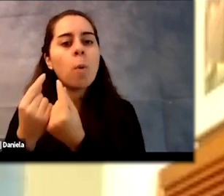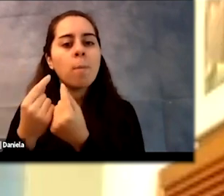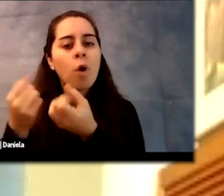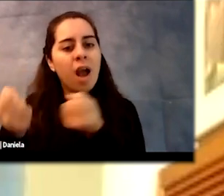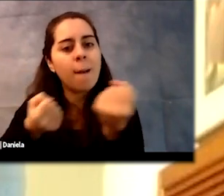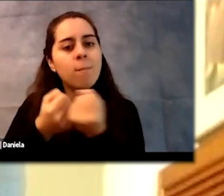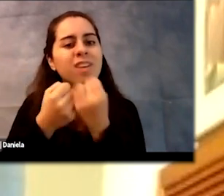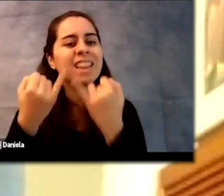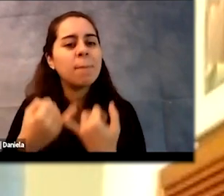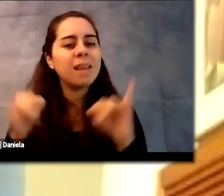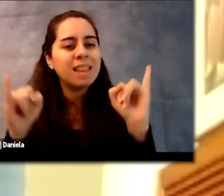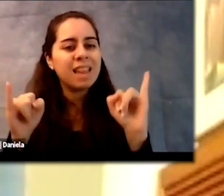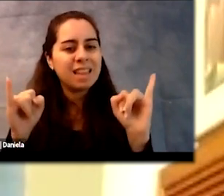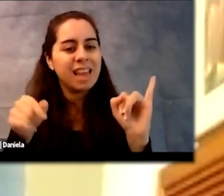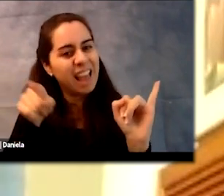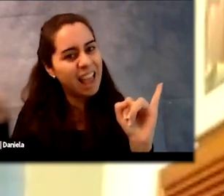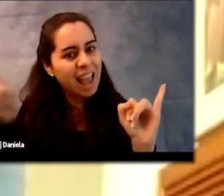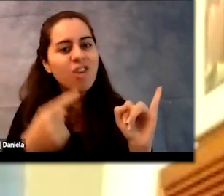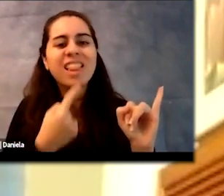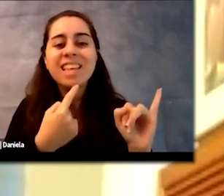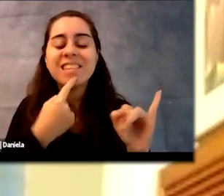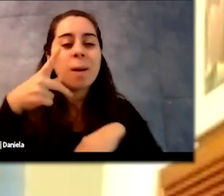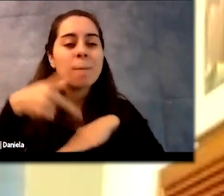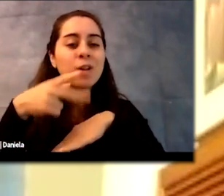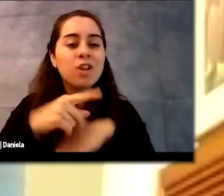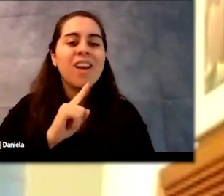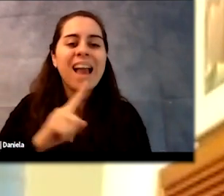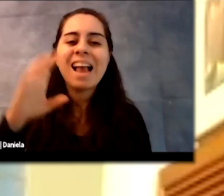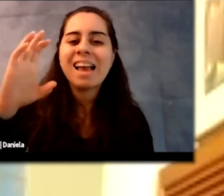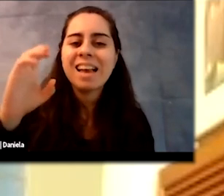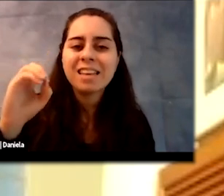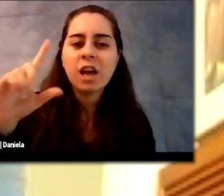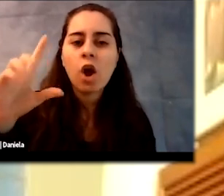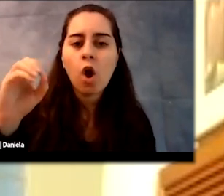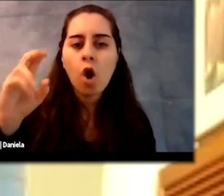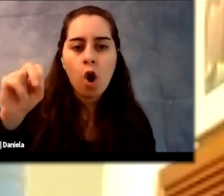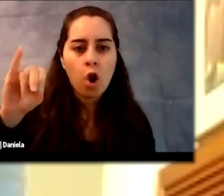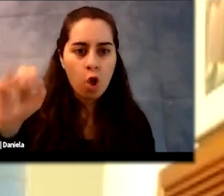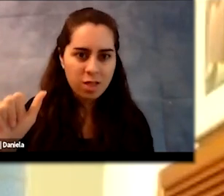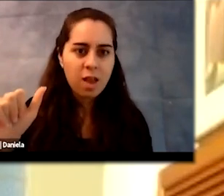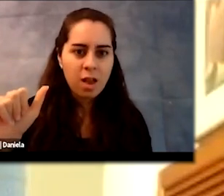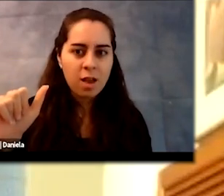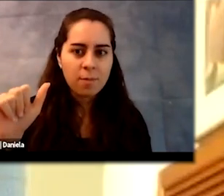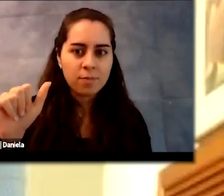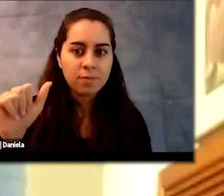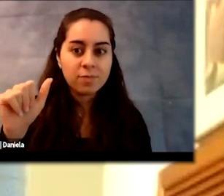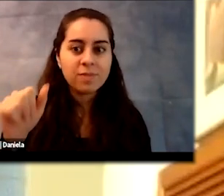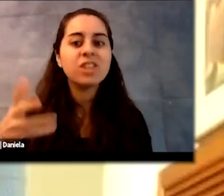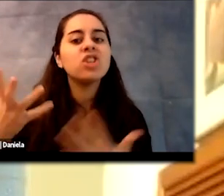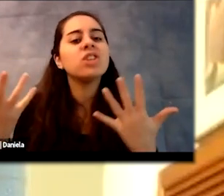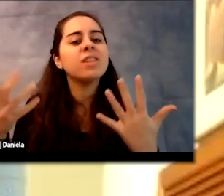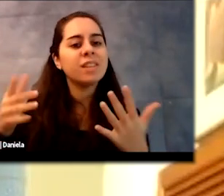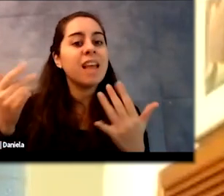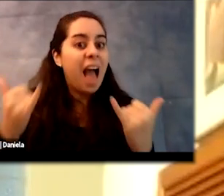United States. That has changed. And since 2016, all political forces in Puerto Rico